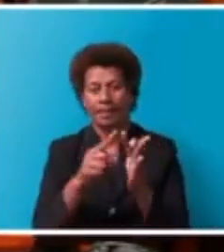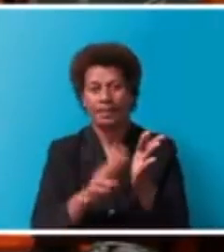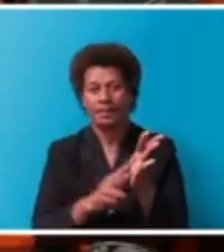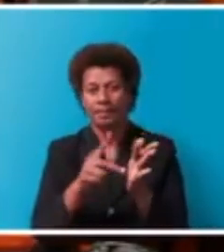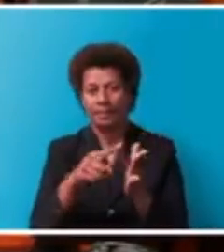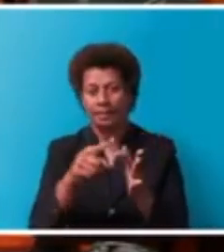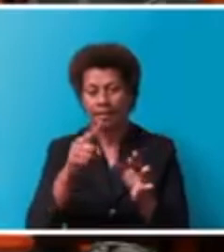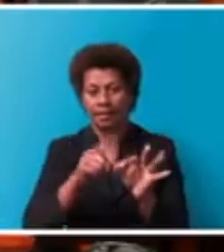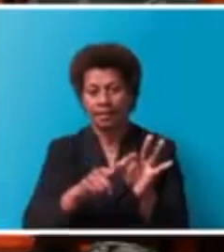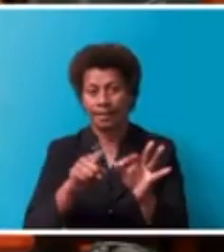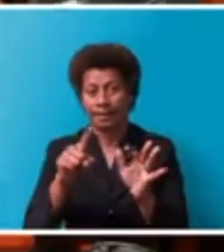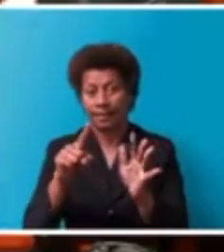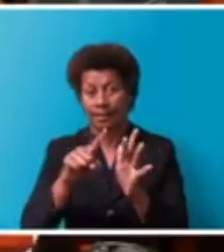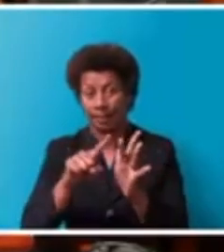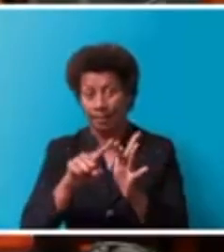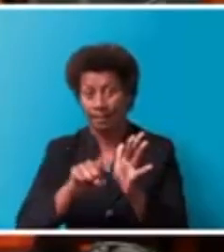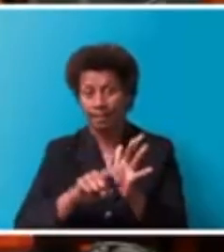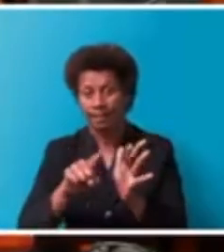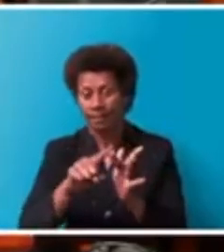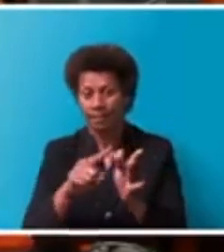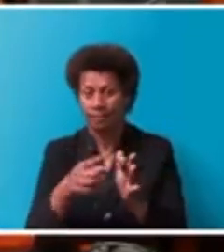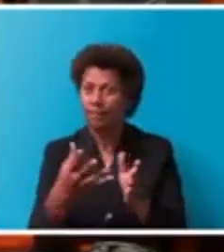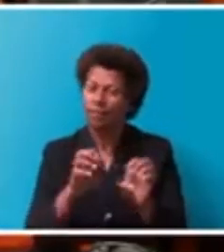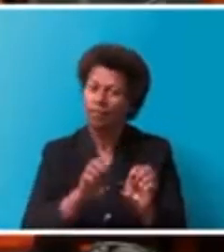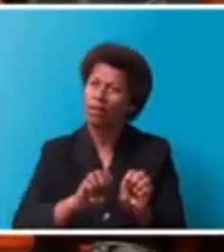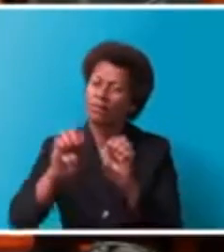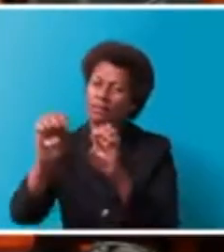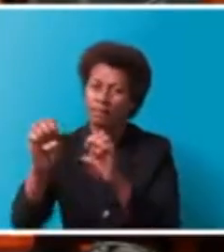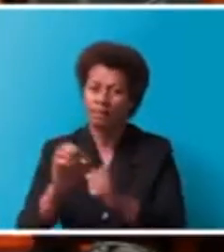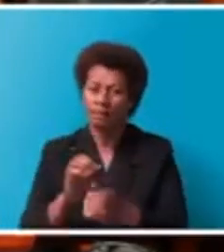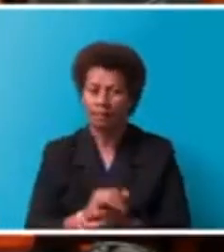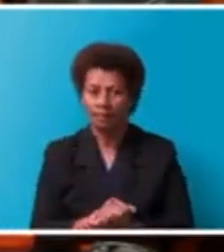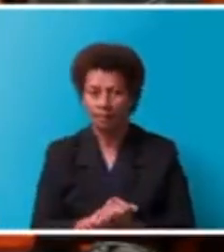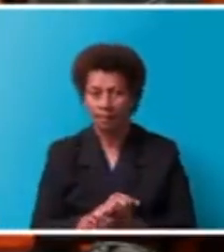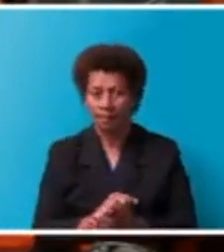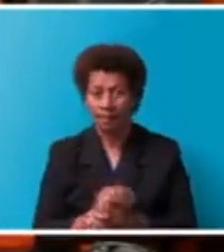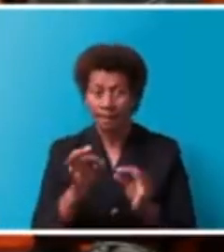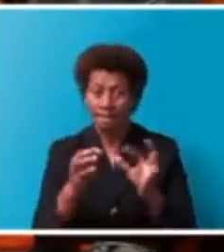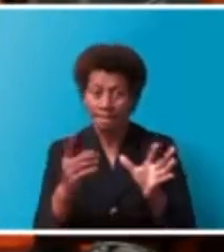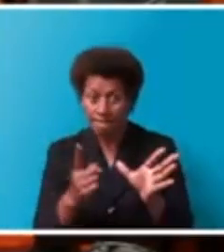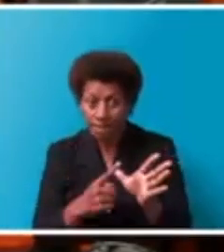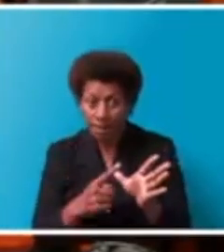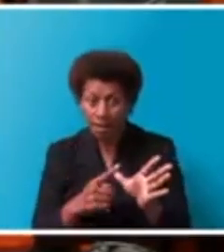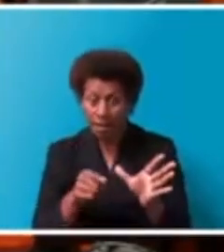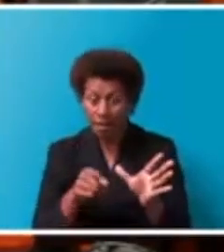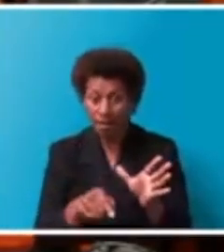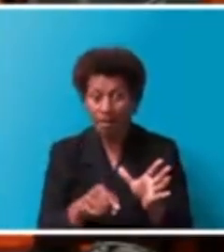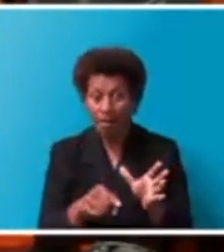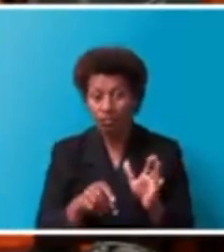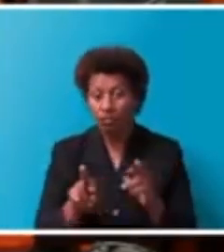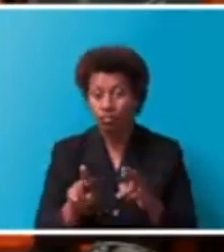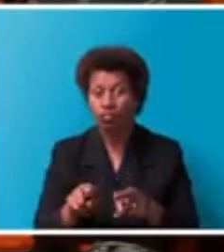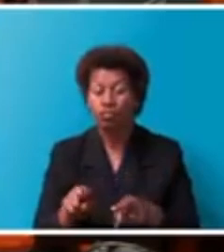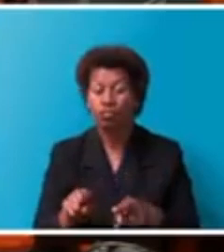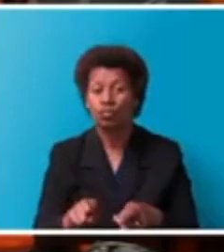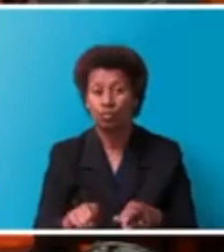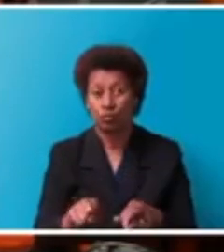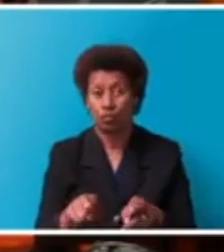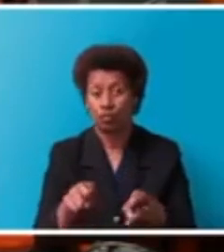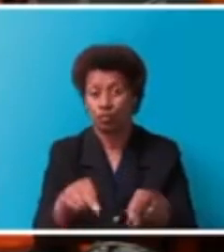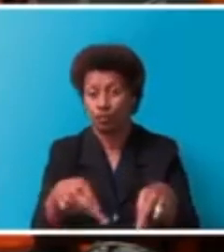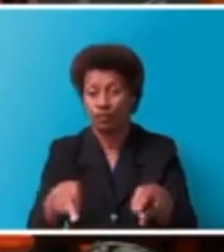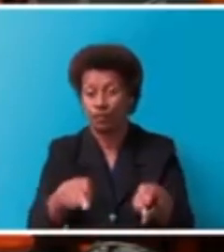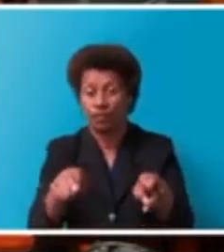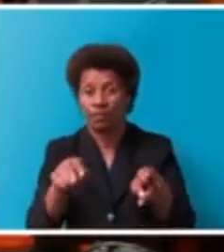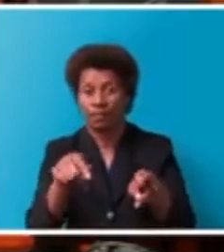is exported. The iron ore sand from Bar River are also concentrates in that form, and it